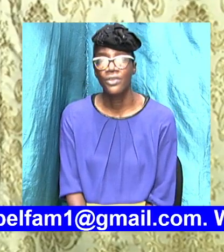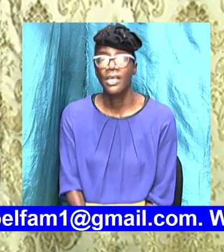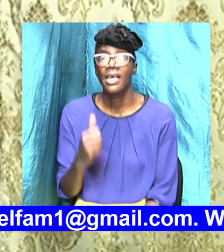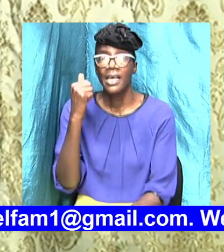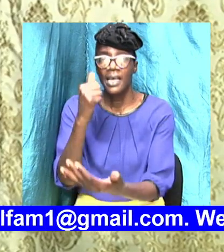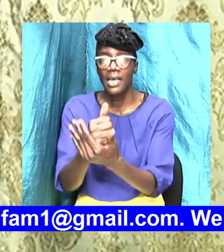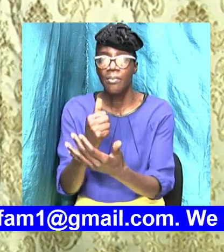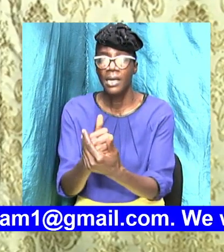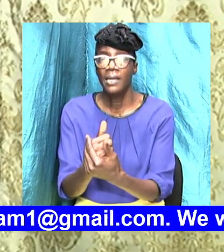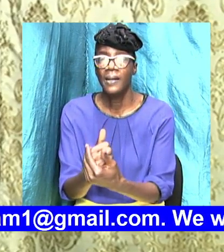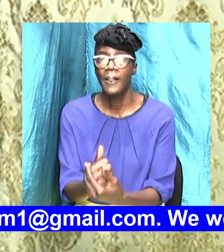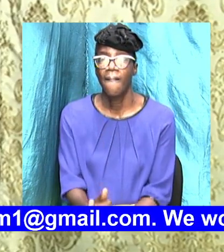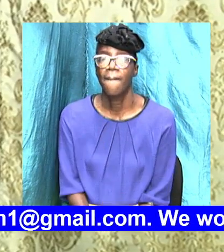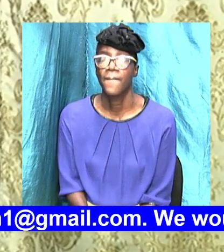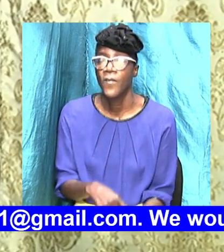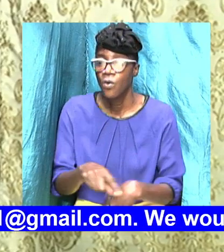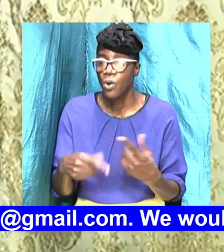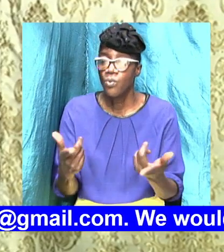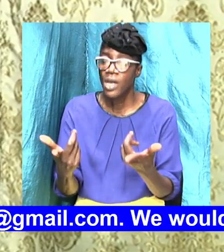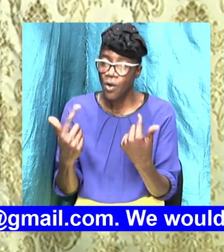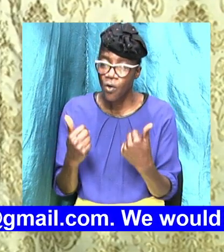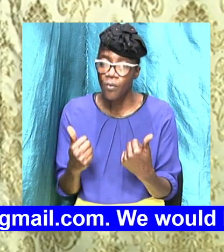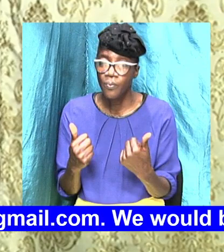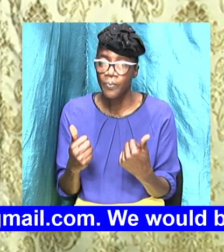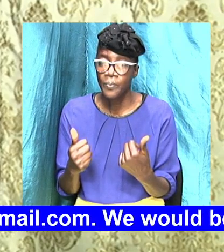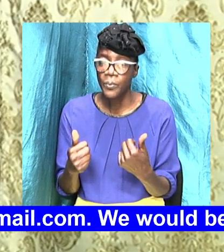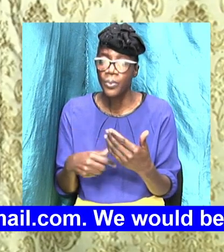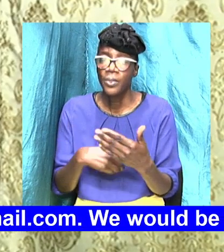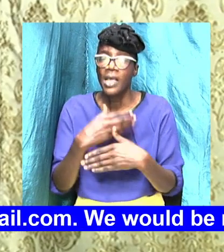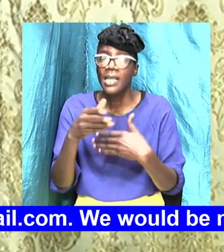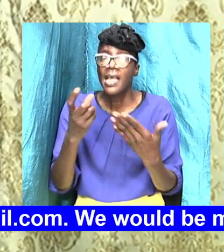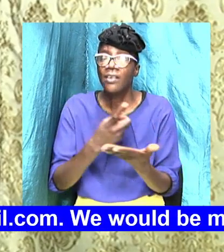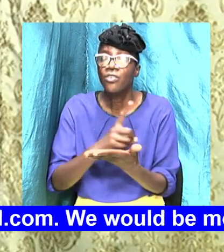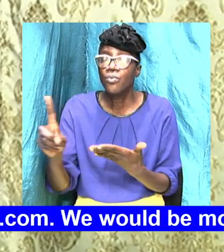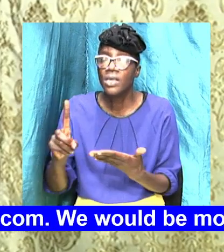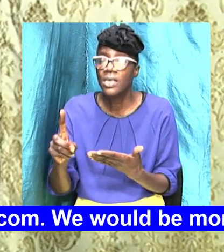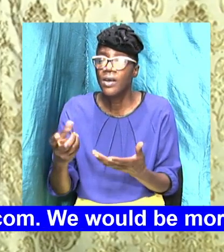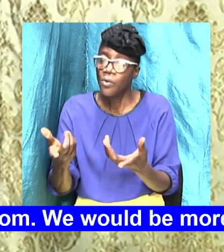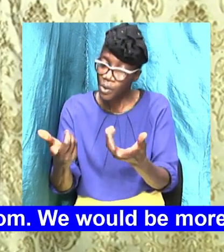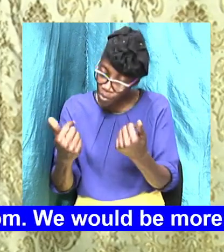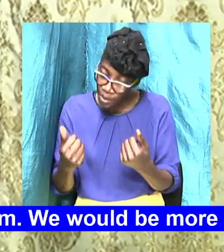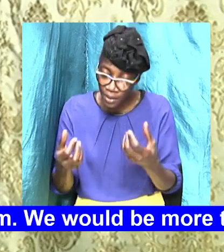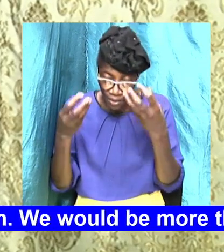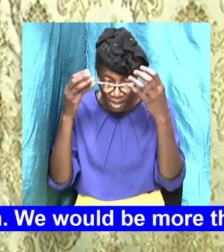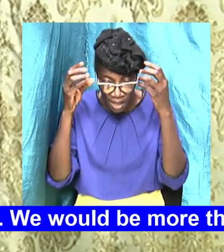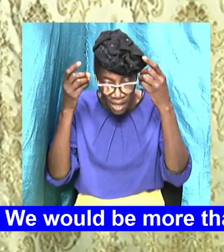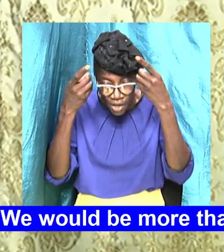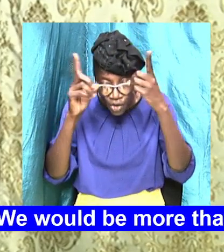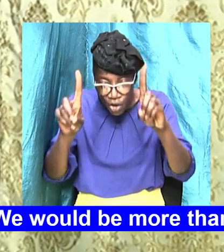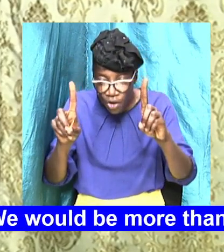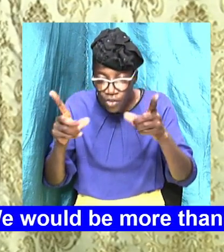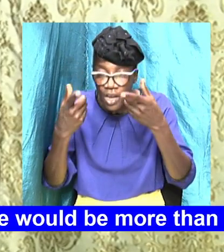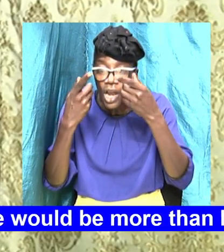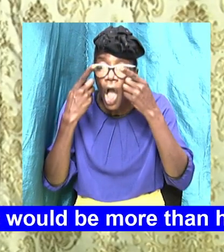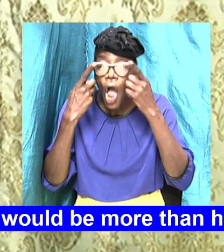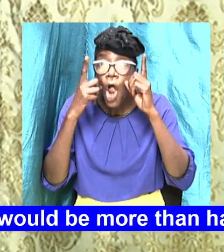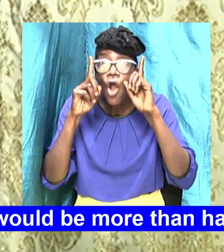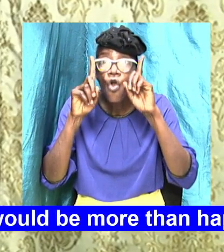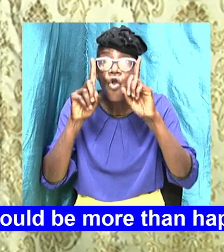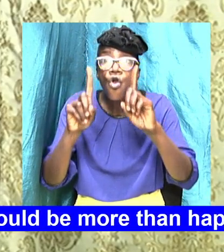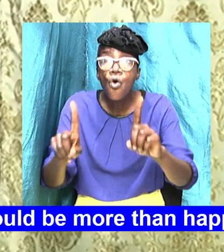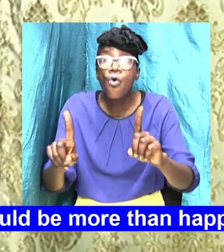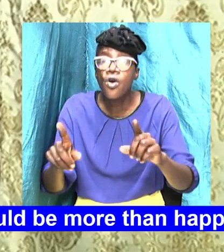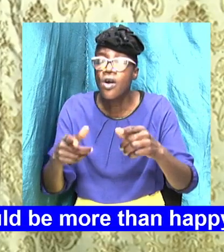Amen. And when we come next week, we want to know, get into the doctrines and look at the doctrine, look at what they are